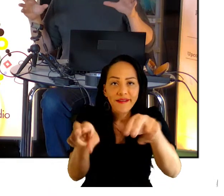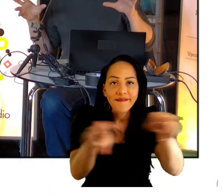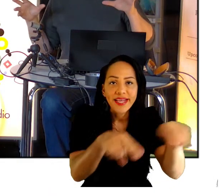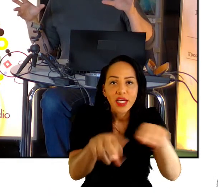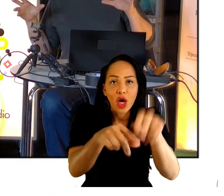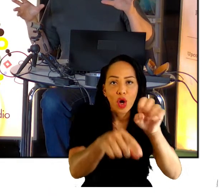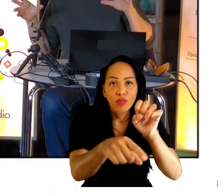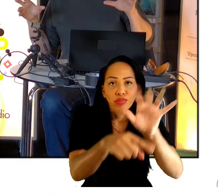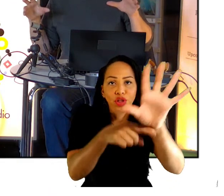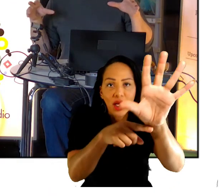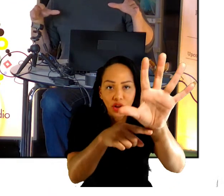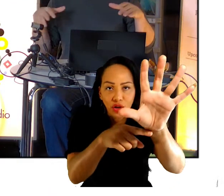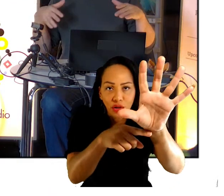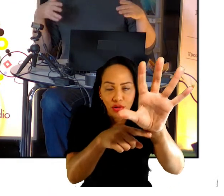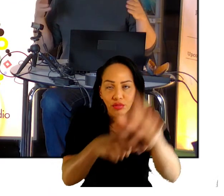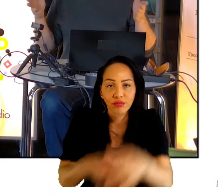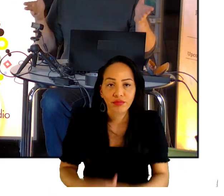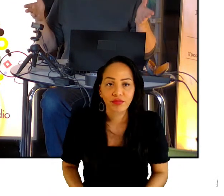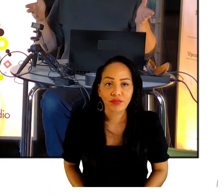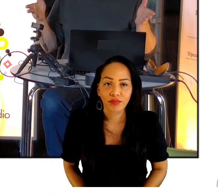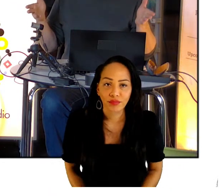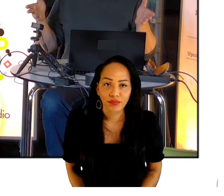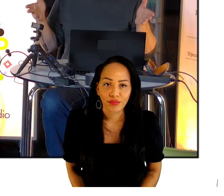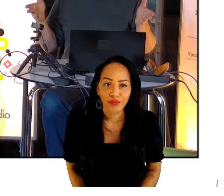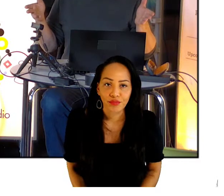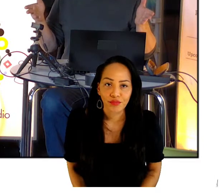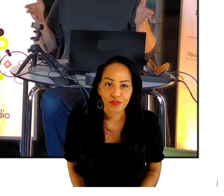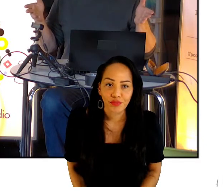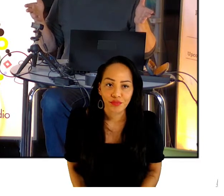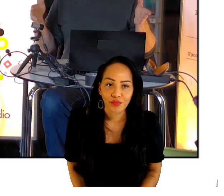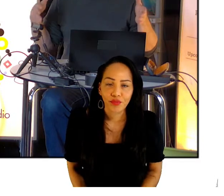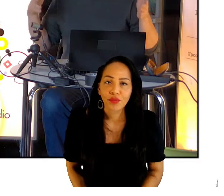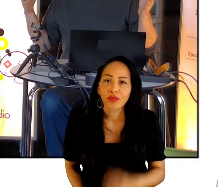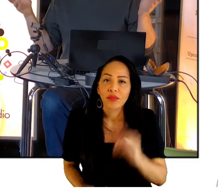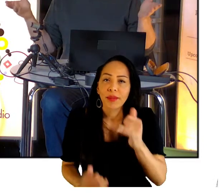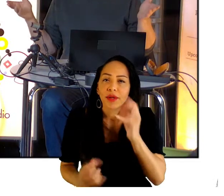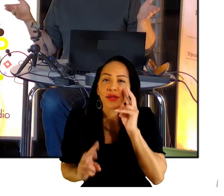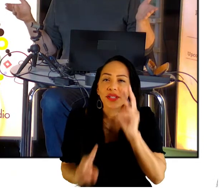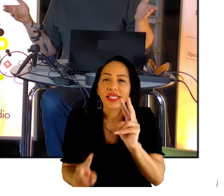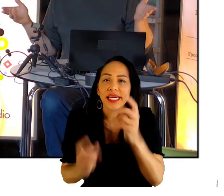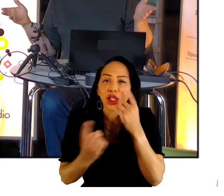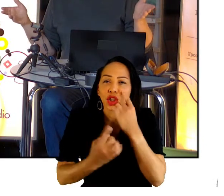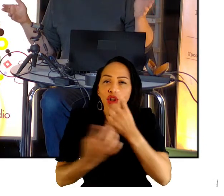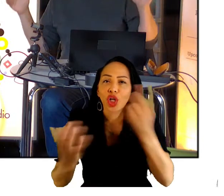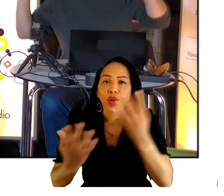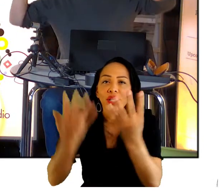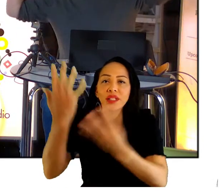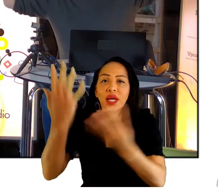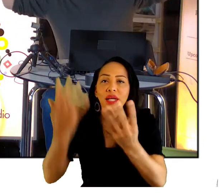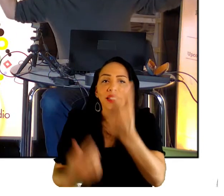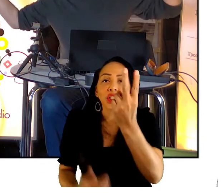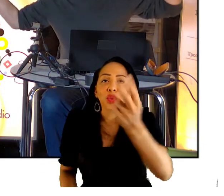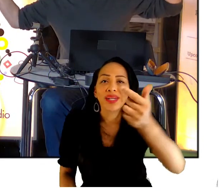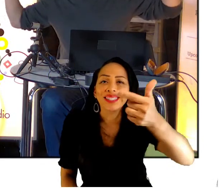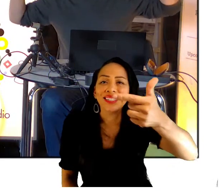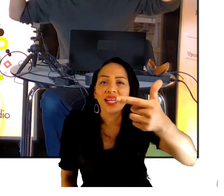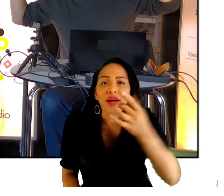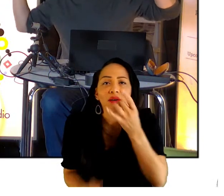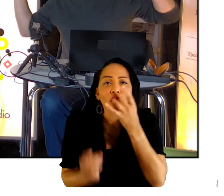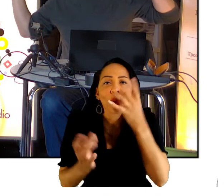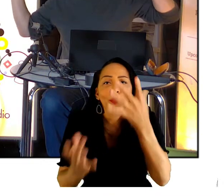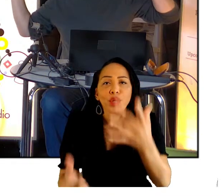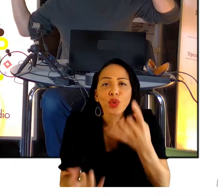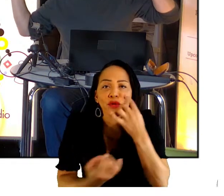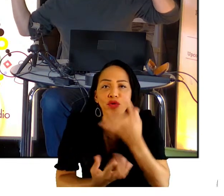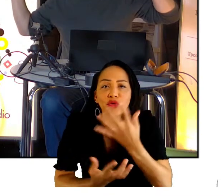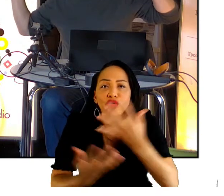Those of you who have seen shows, there's a company called 1927 which does these really, really beautiful shows where they have a big backdrop and they